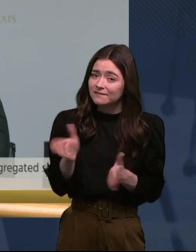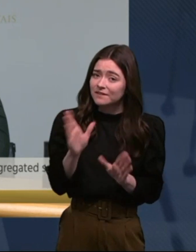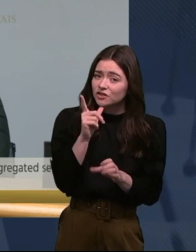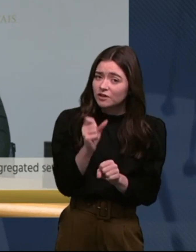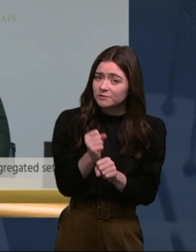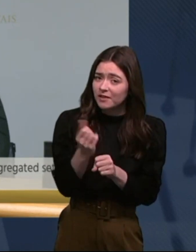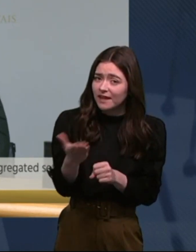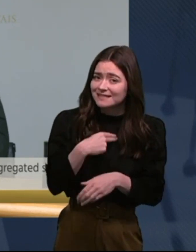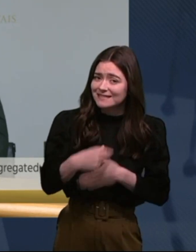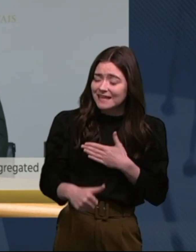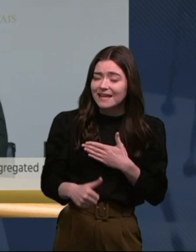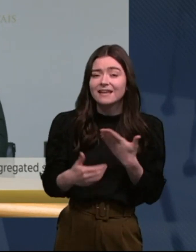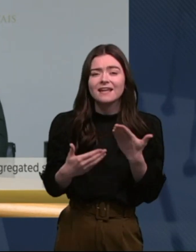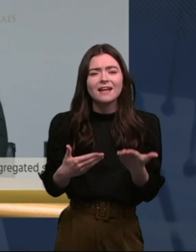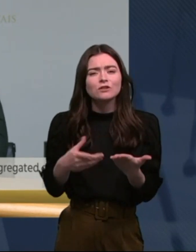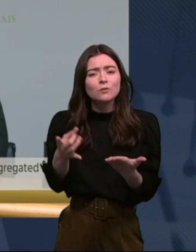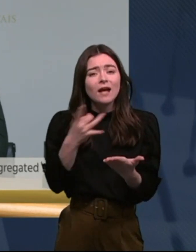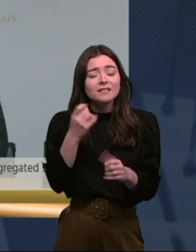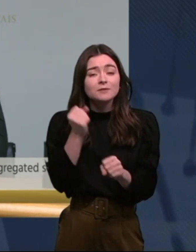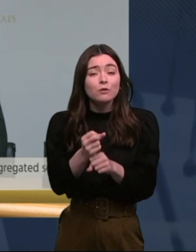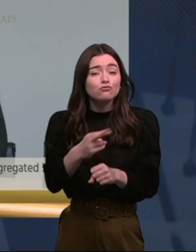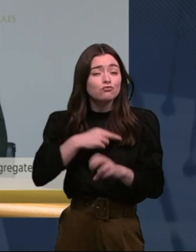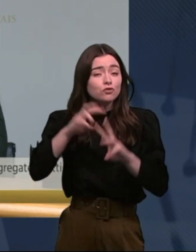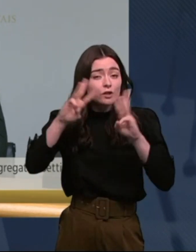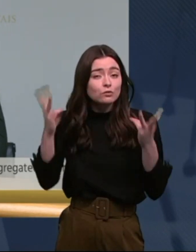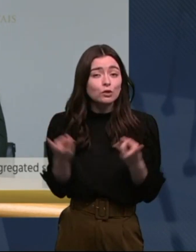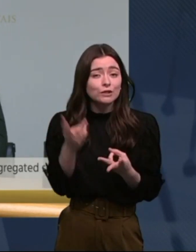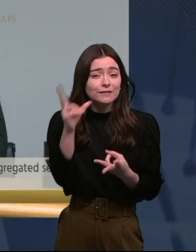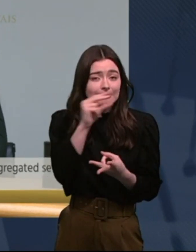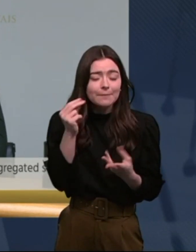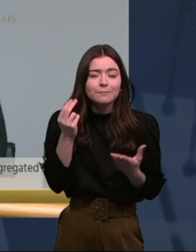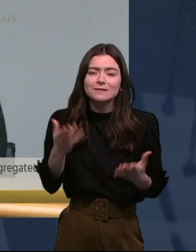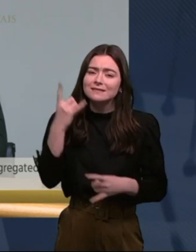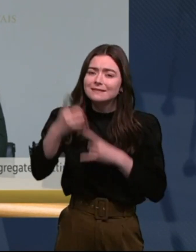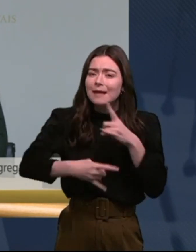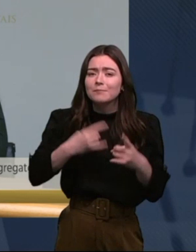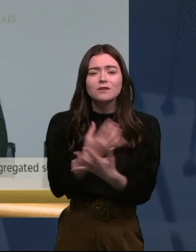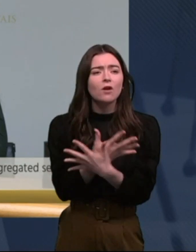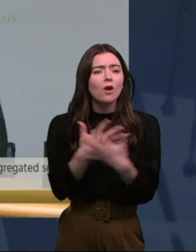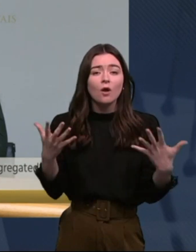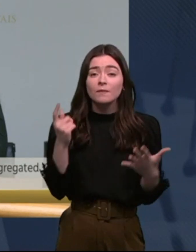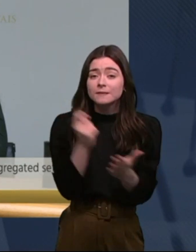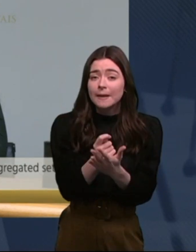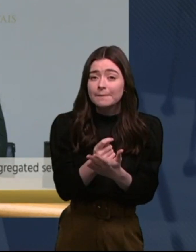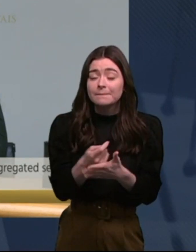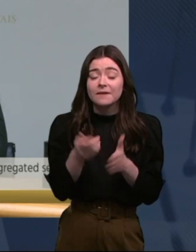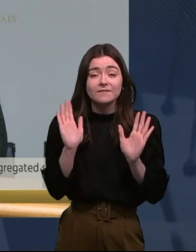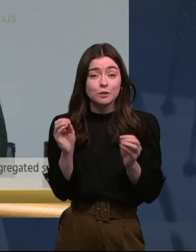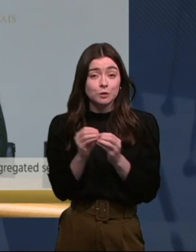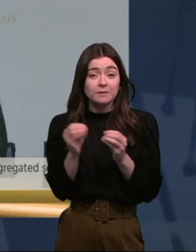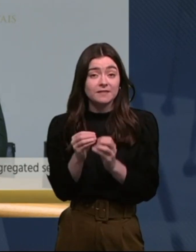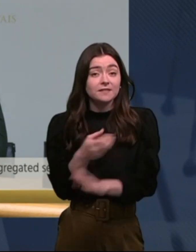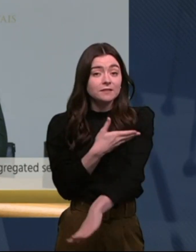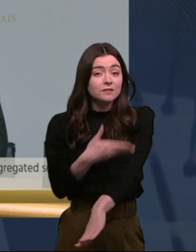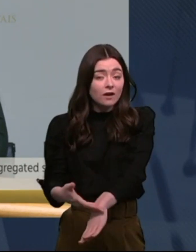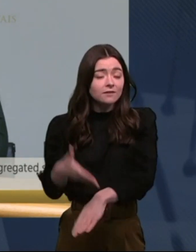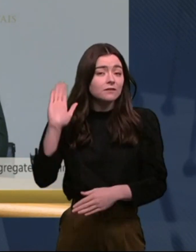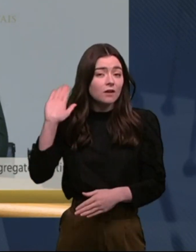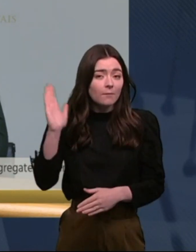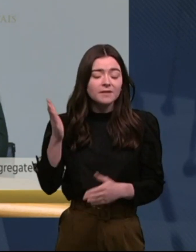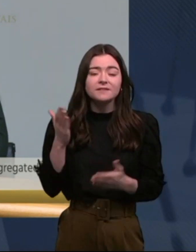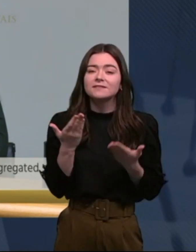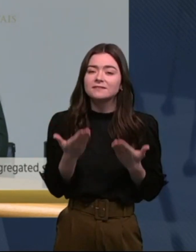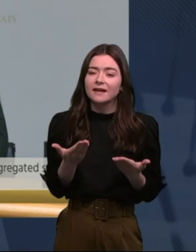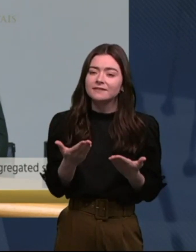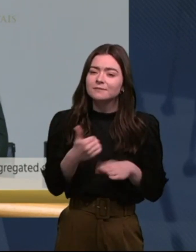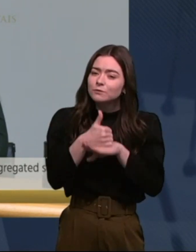this morning. And Holly, you asked about real-world examples. This is happening all the time. I mentioned in the opening statement that the